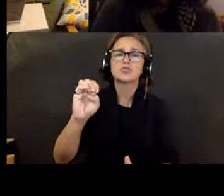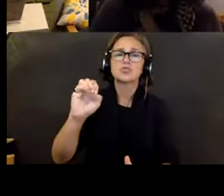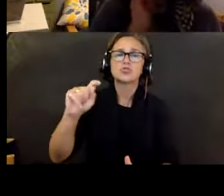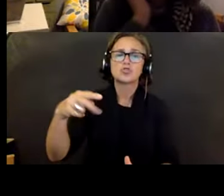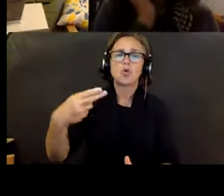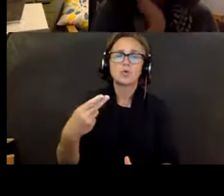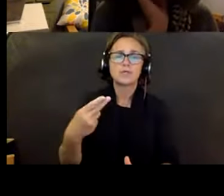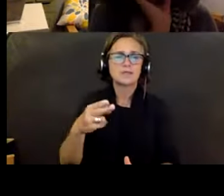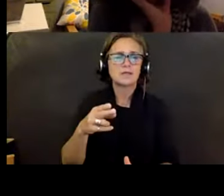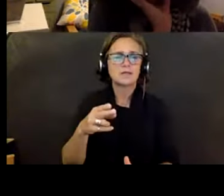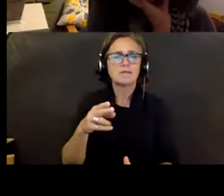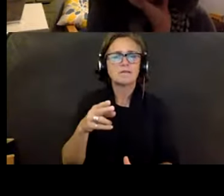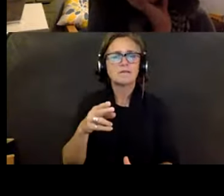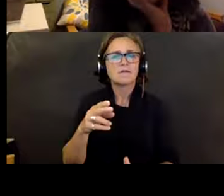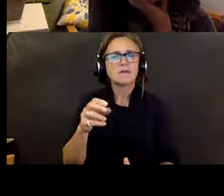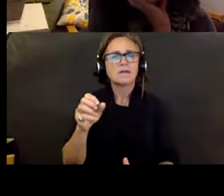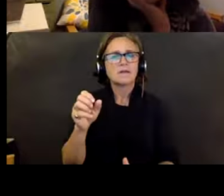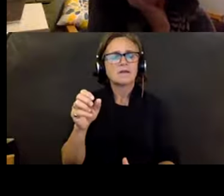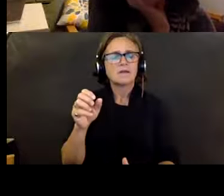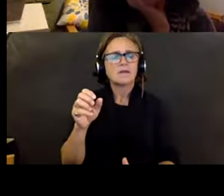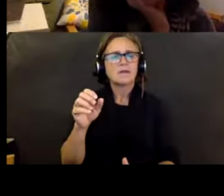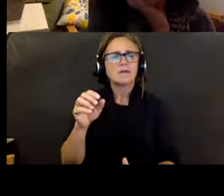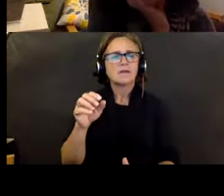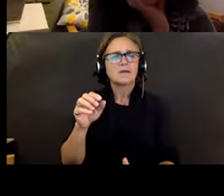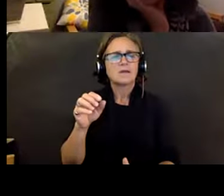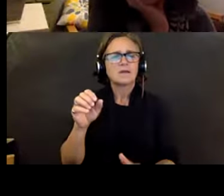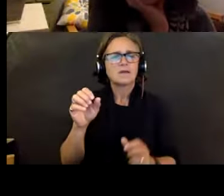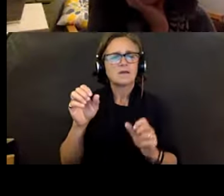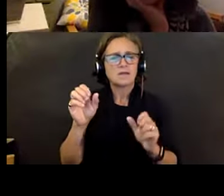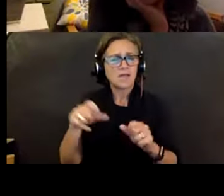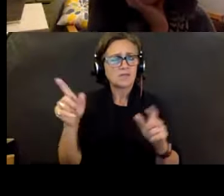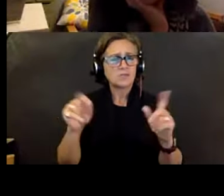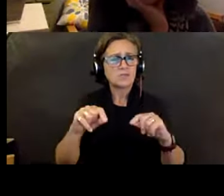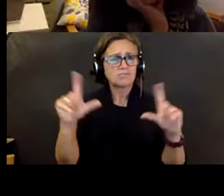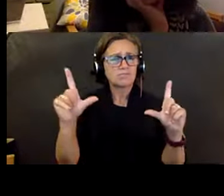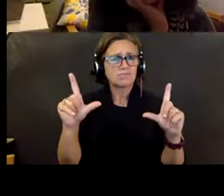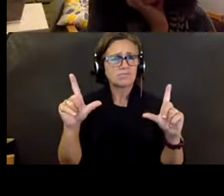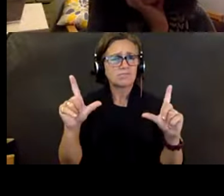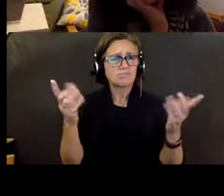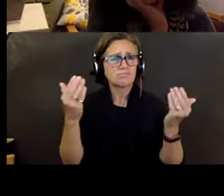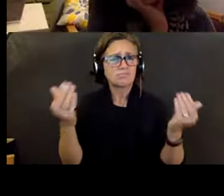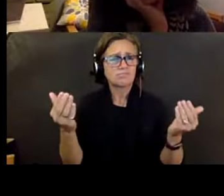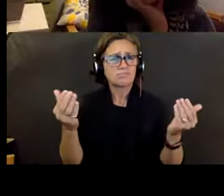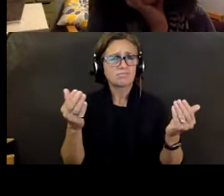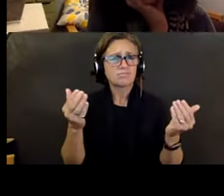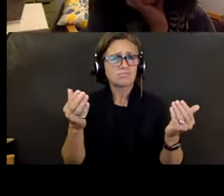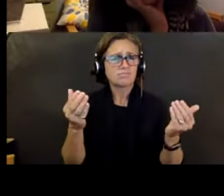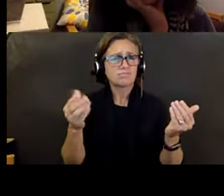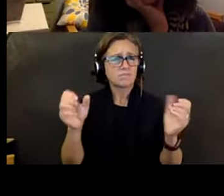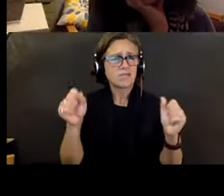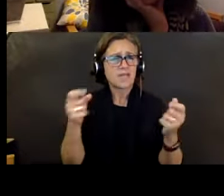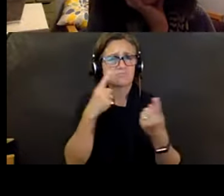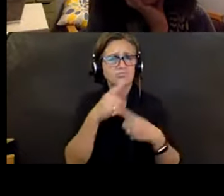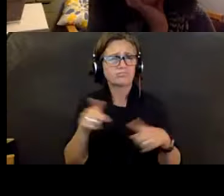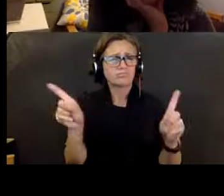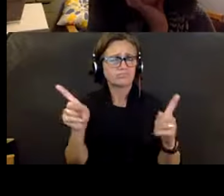could you give the microphone to, could you put him out and have him say what he wanted to say to all of us and then just